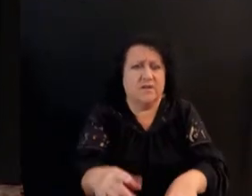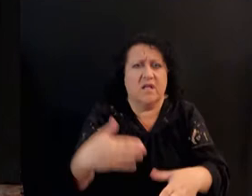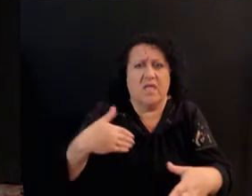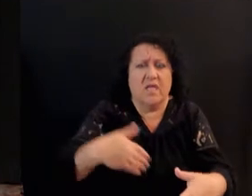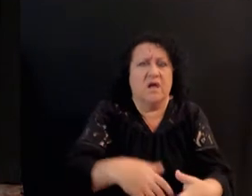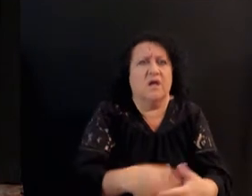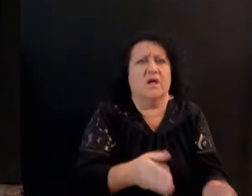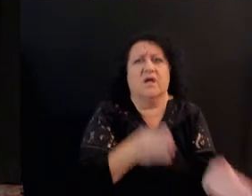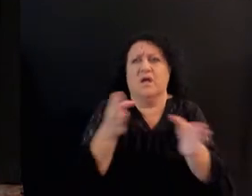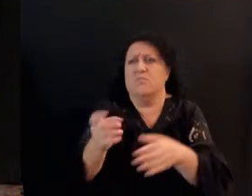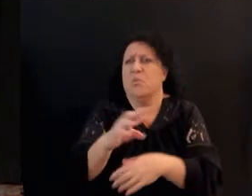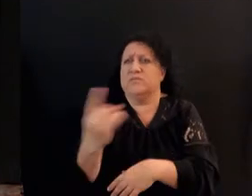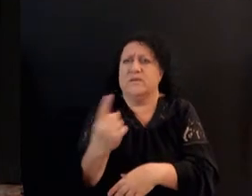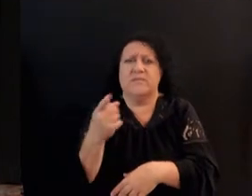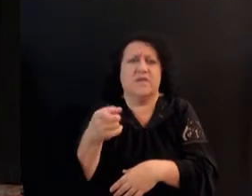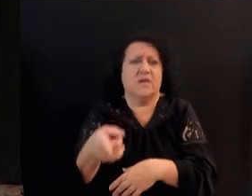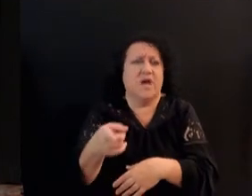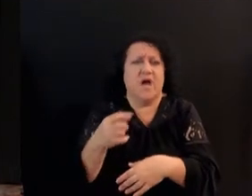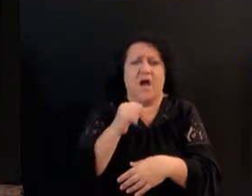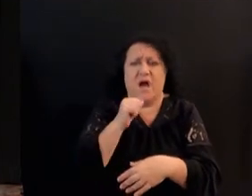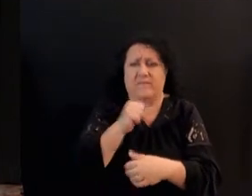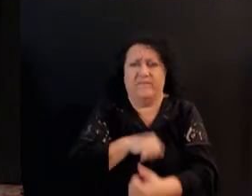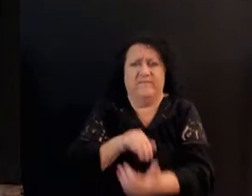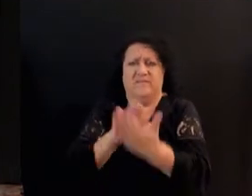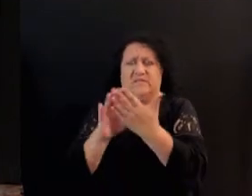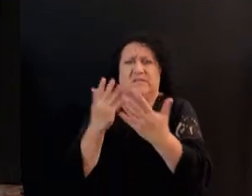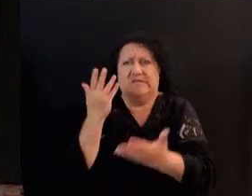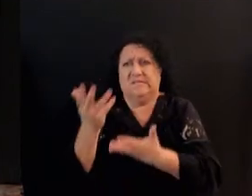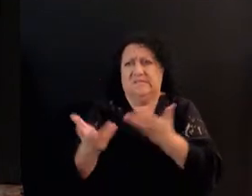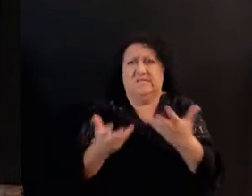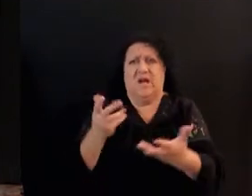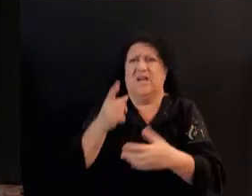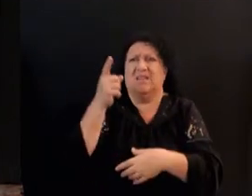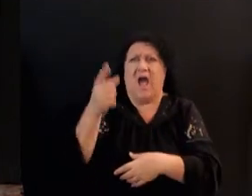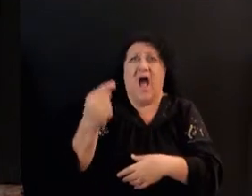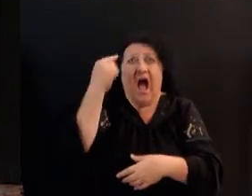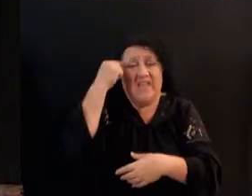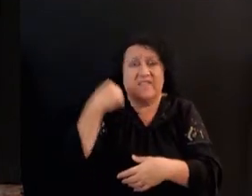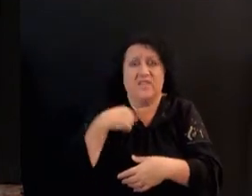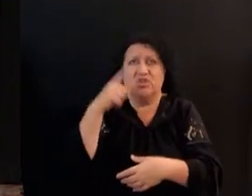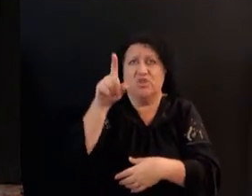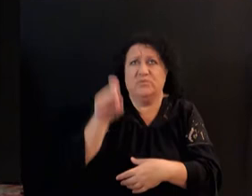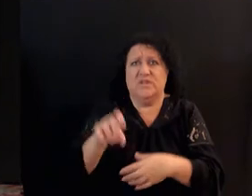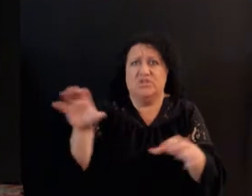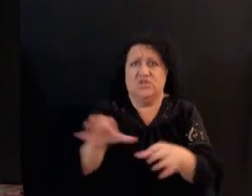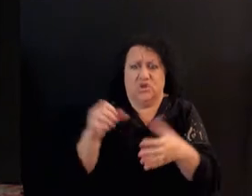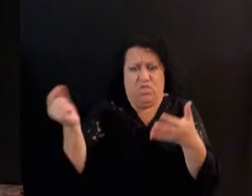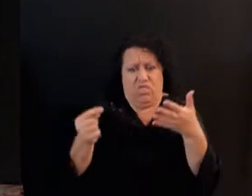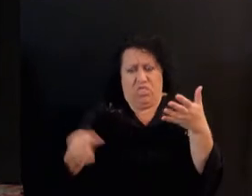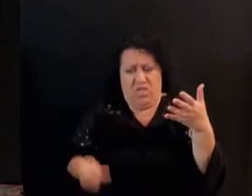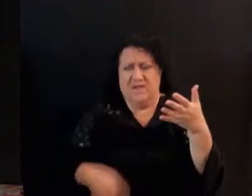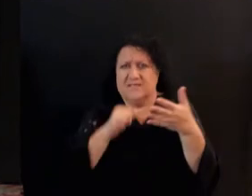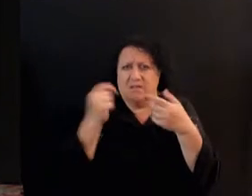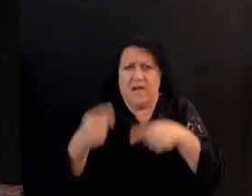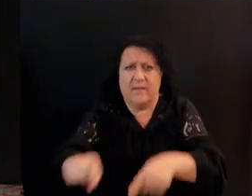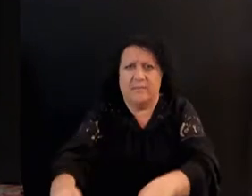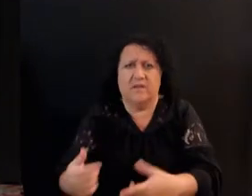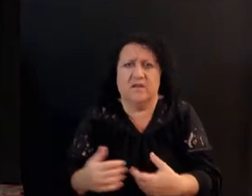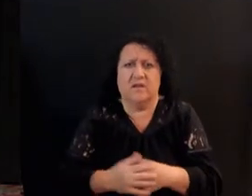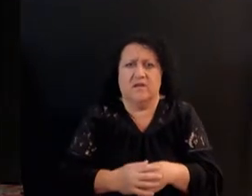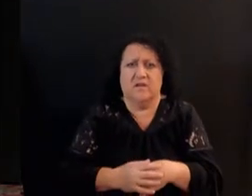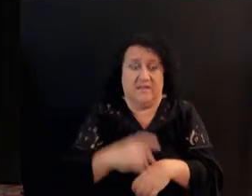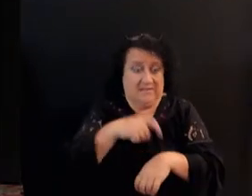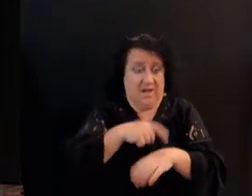I'm asking you to deal with, and yet you don't seem to be doing it as I think you should, in the timing or the way that I think you should.